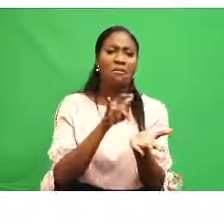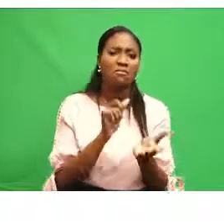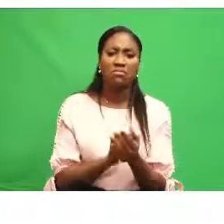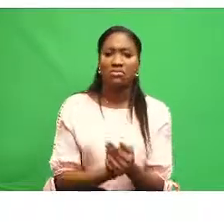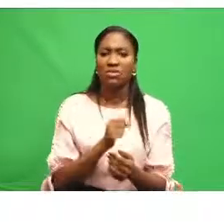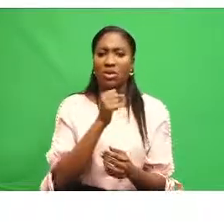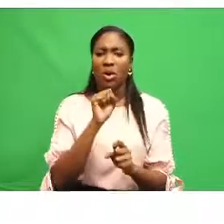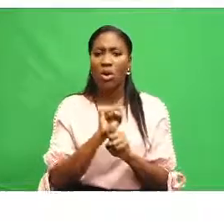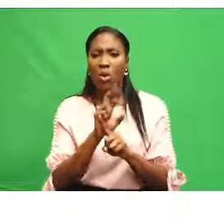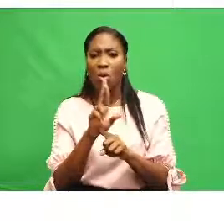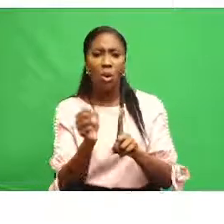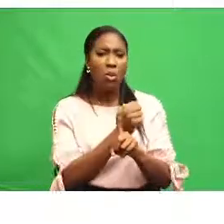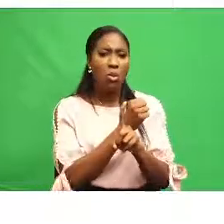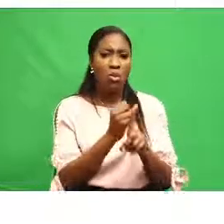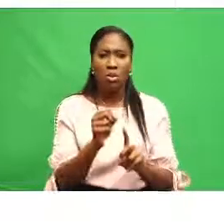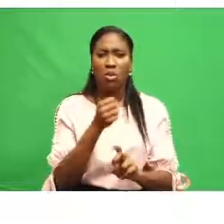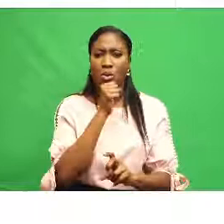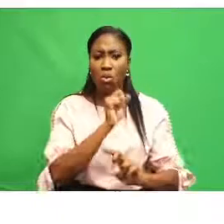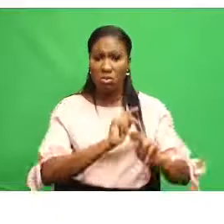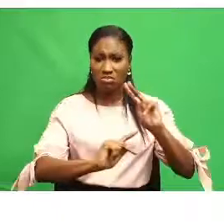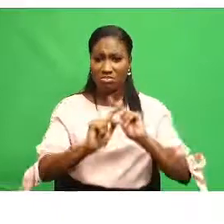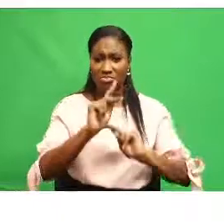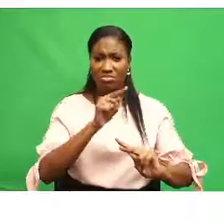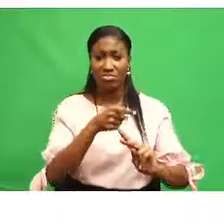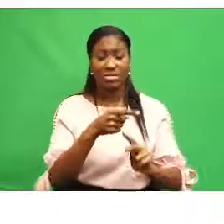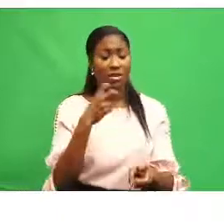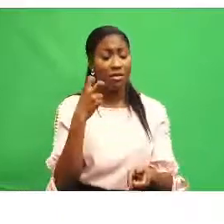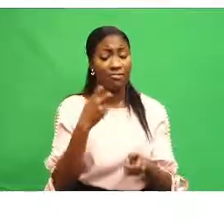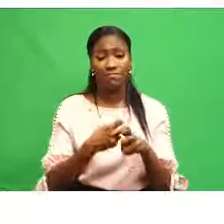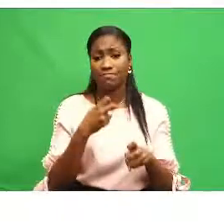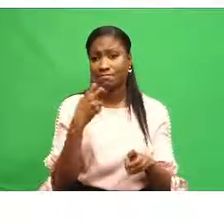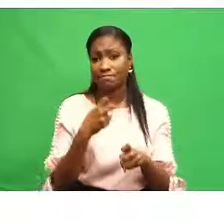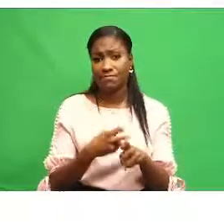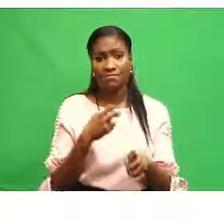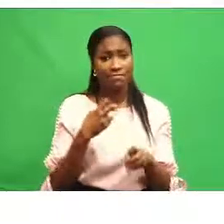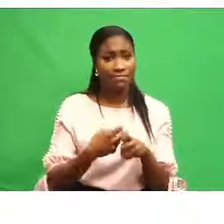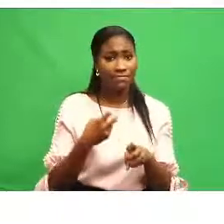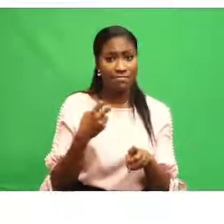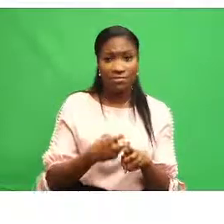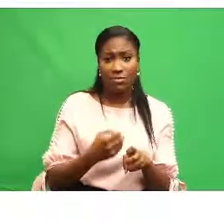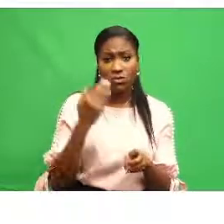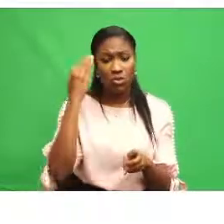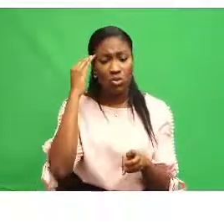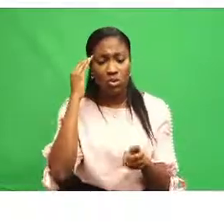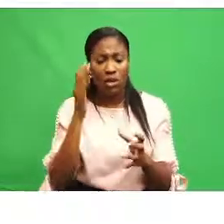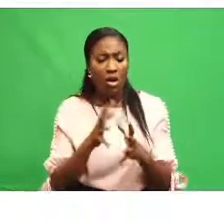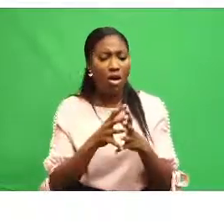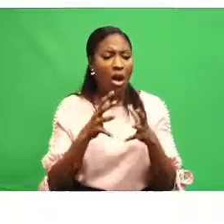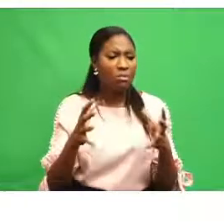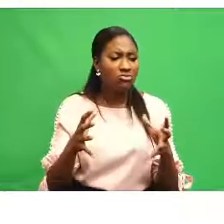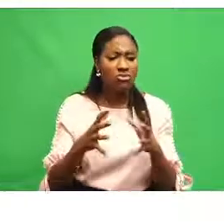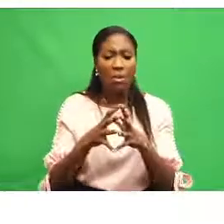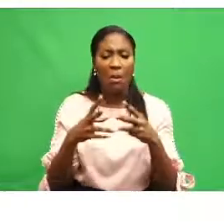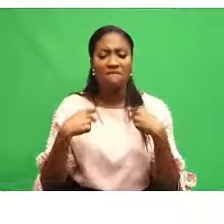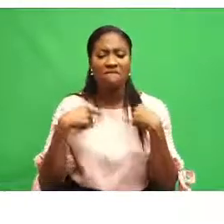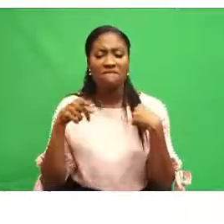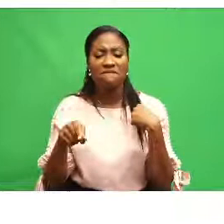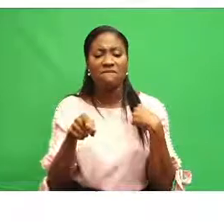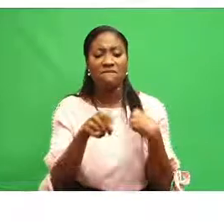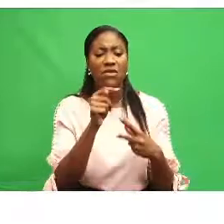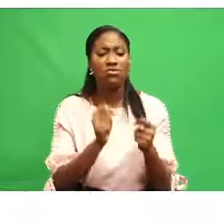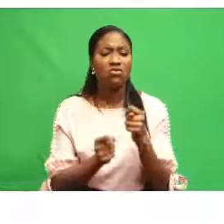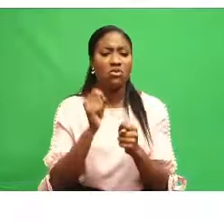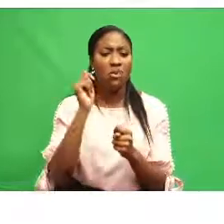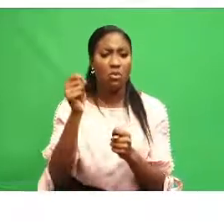is probably the most difficult type of abuse to measure. Oh, I'm starting with that statement because I want